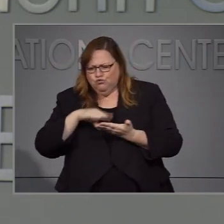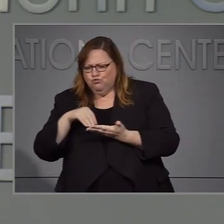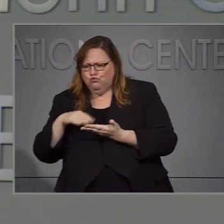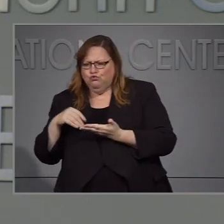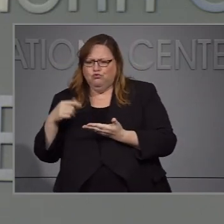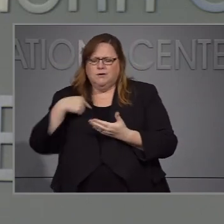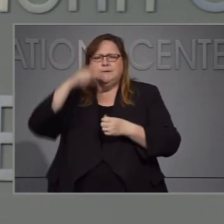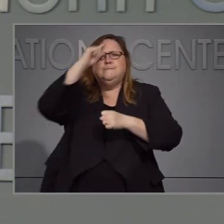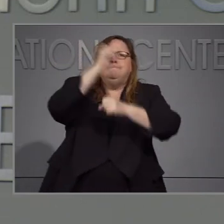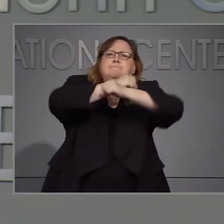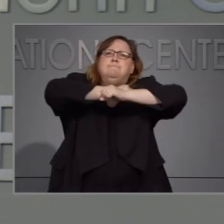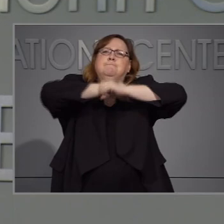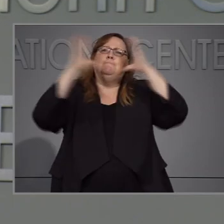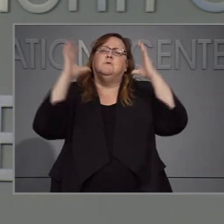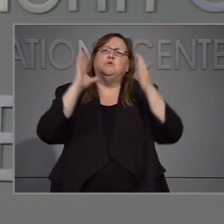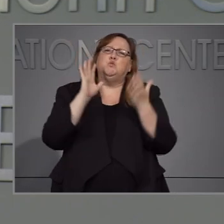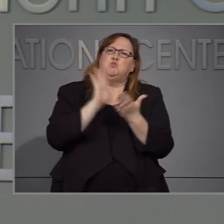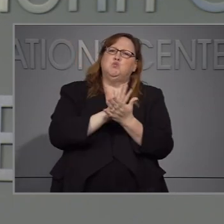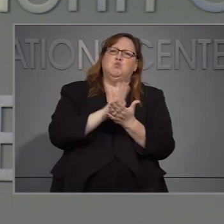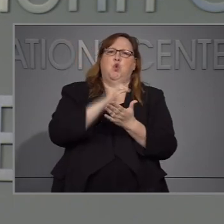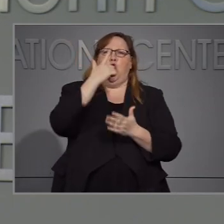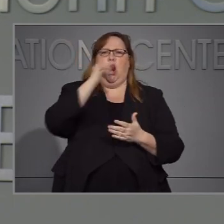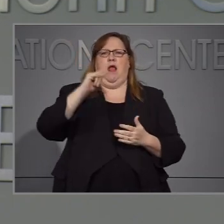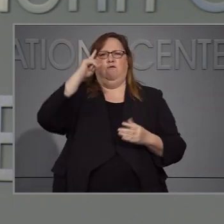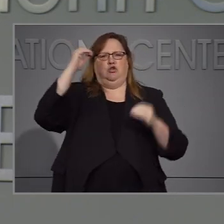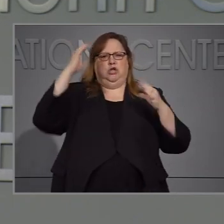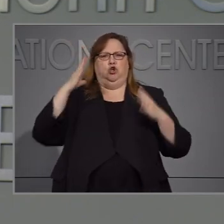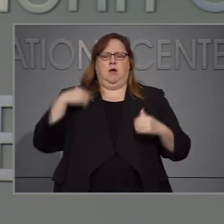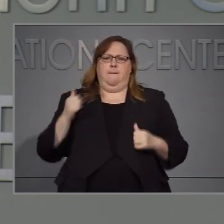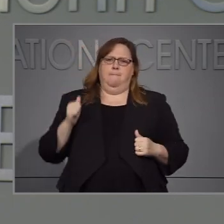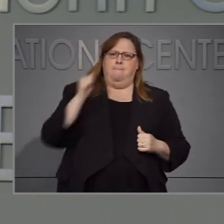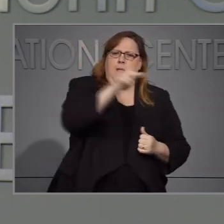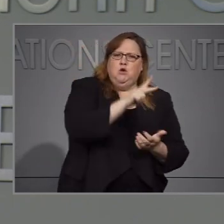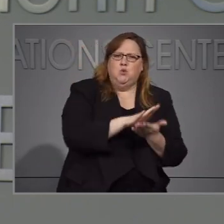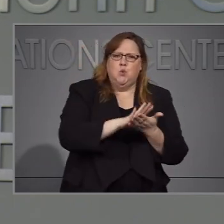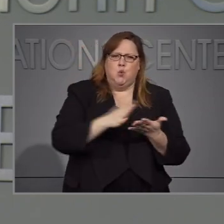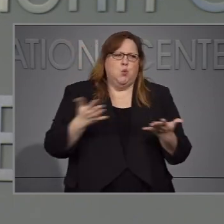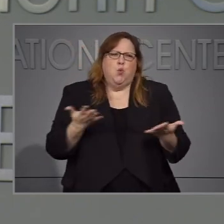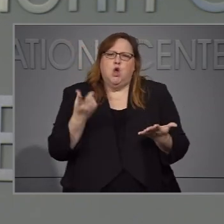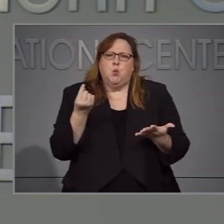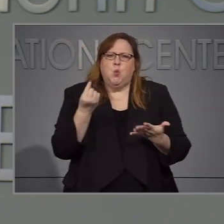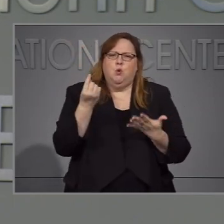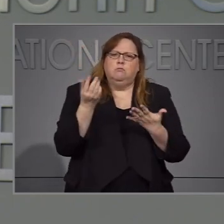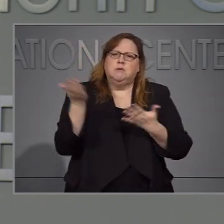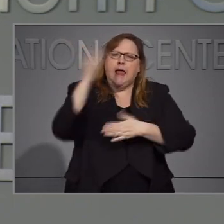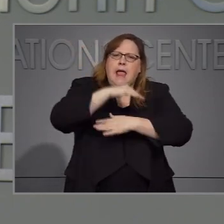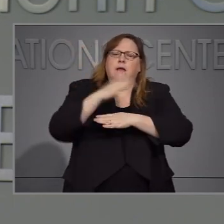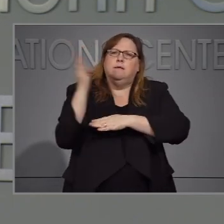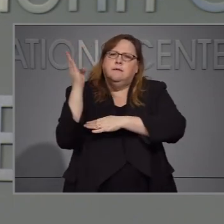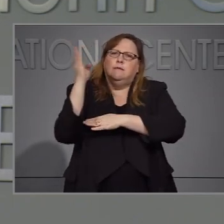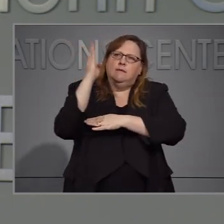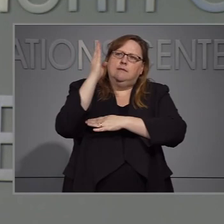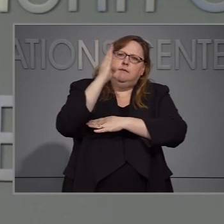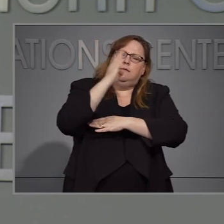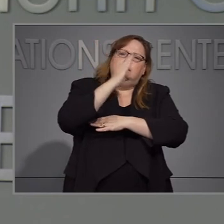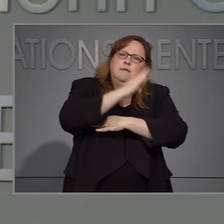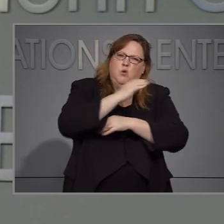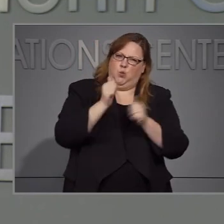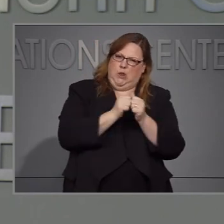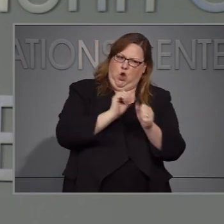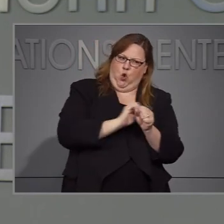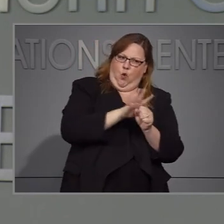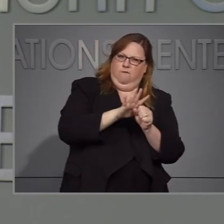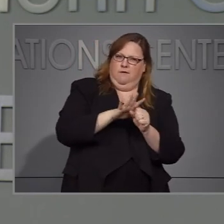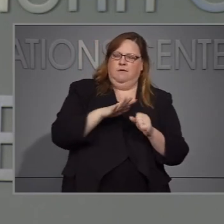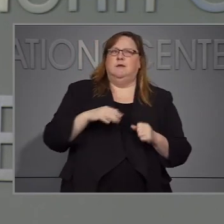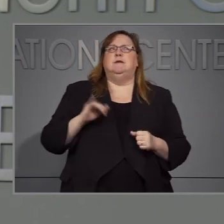day for a teacher going back to school under these circumstances with surrounded by the pandemic. It's